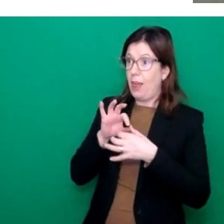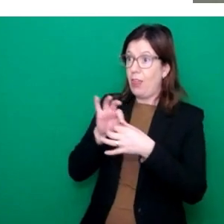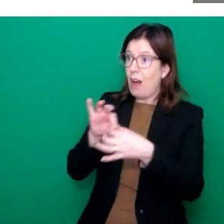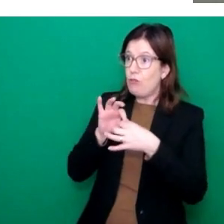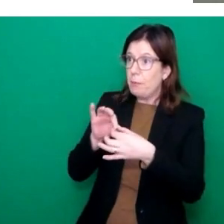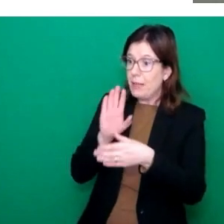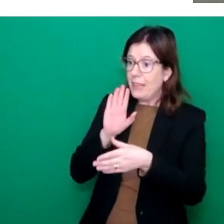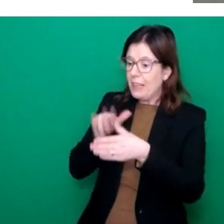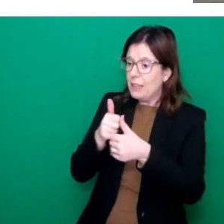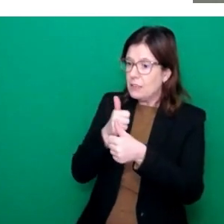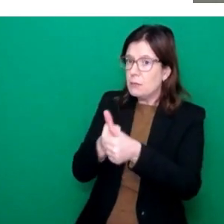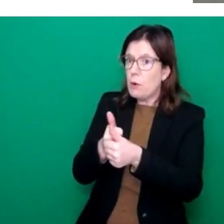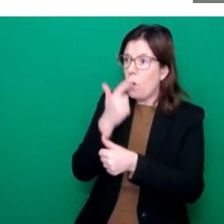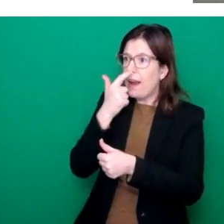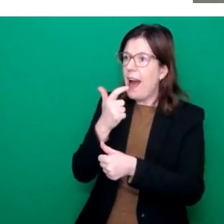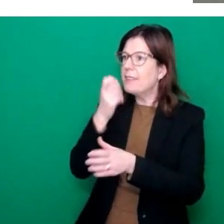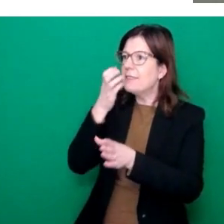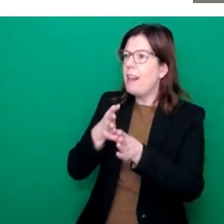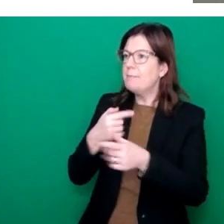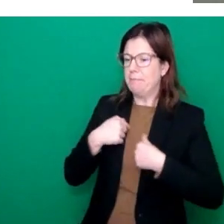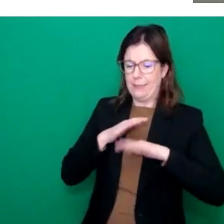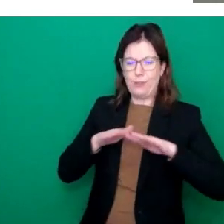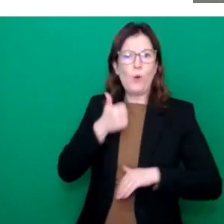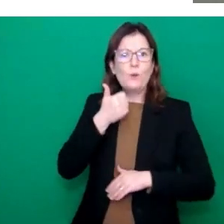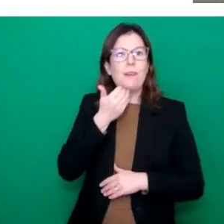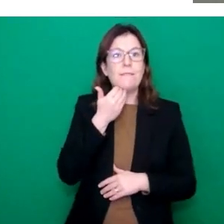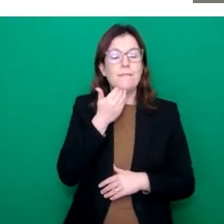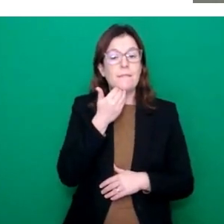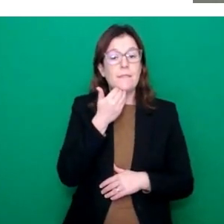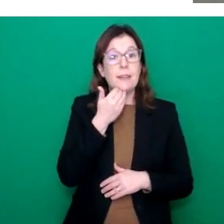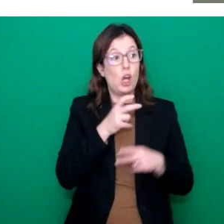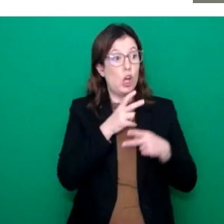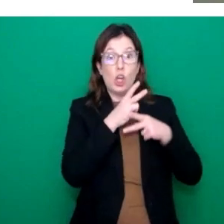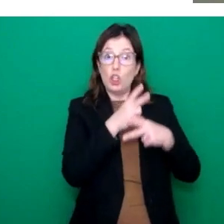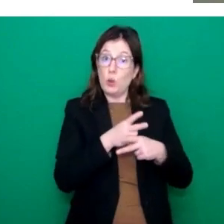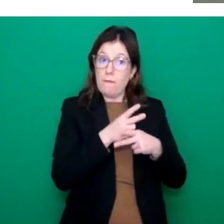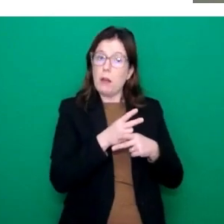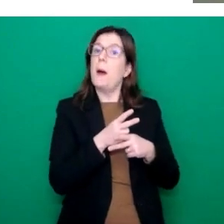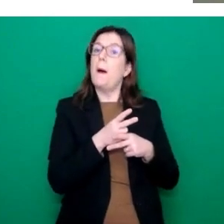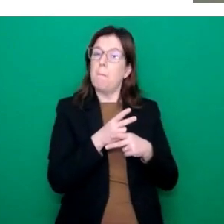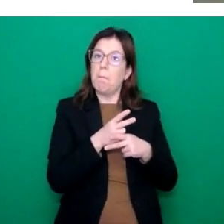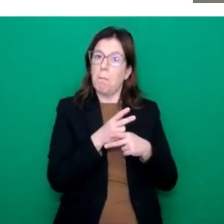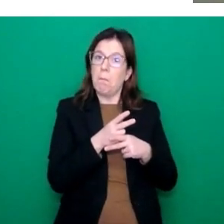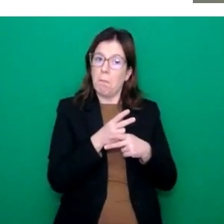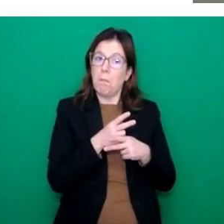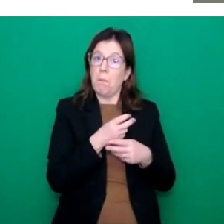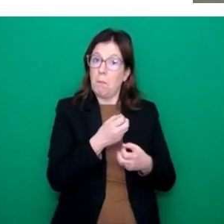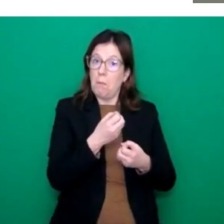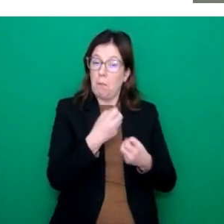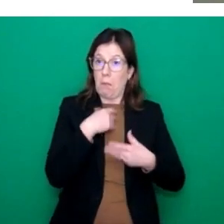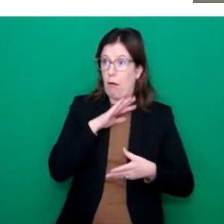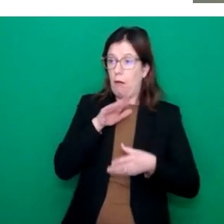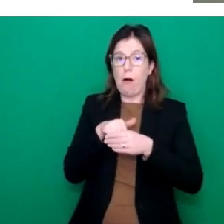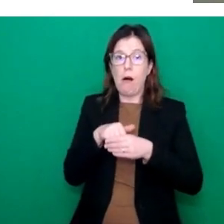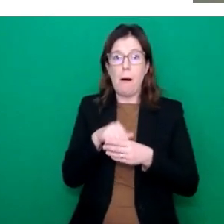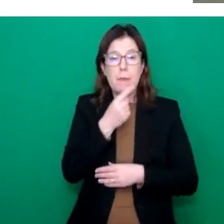process in an occupation like this. Equally, the supervisors were catapulted into a new forum for